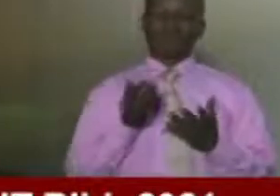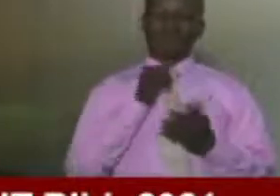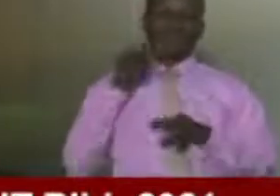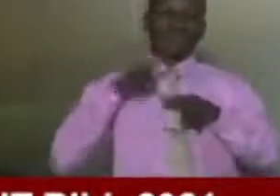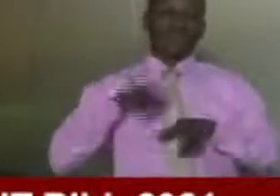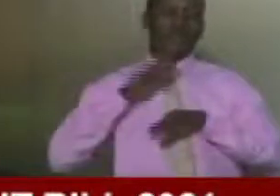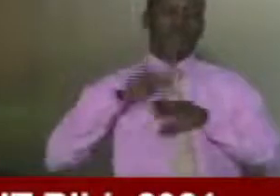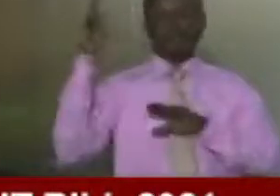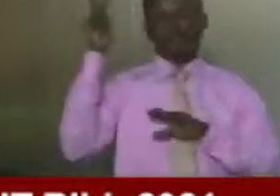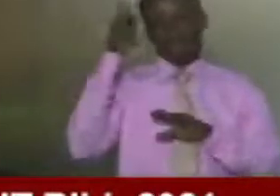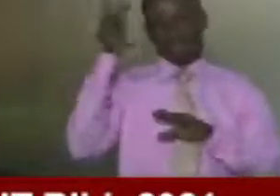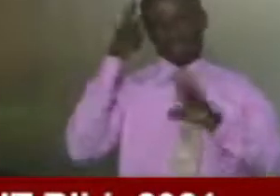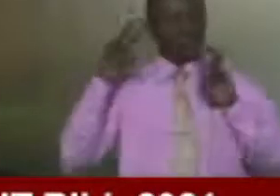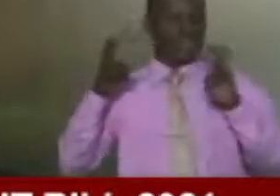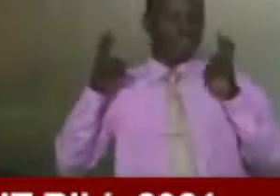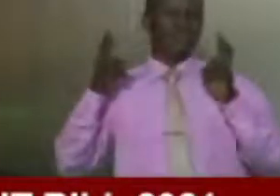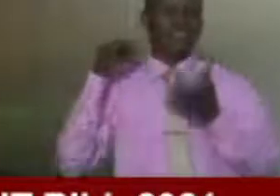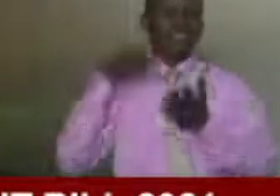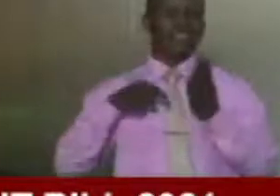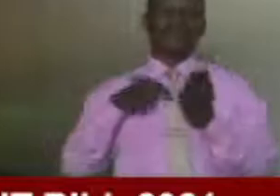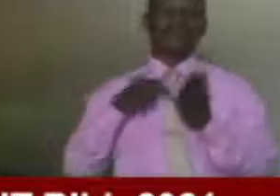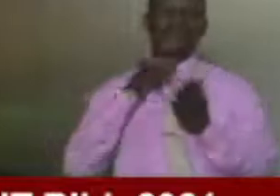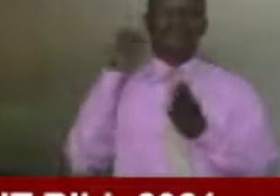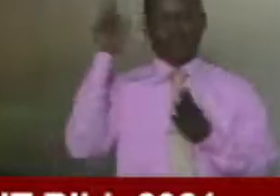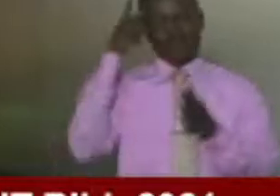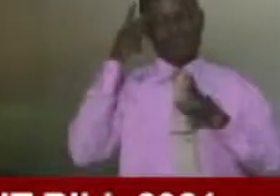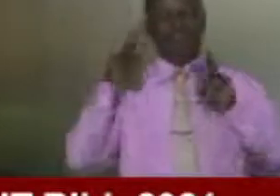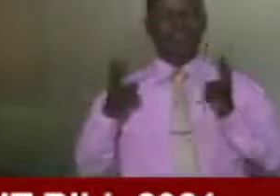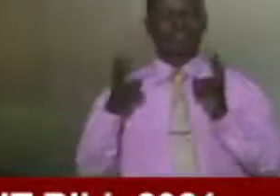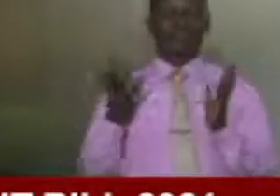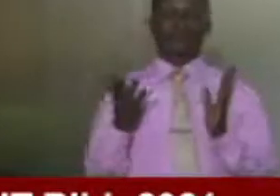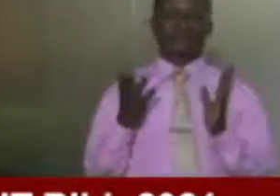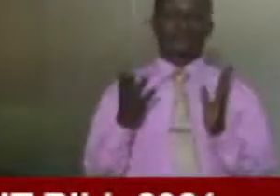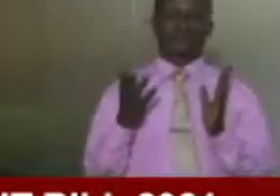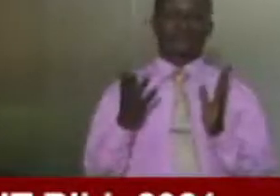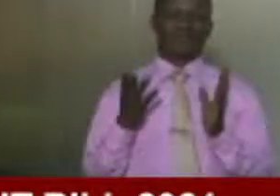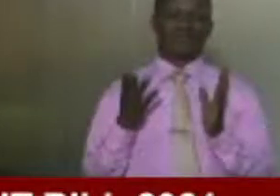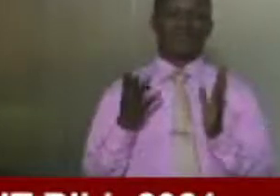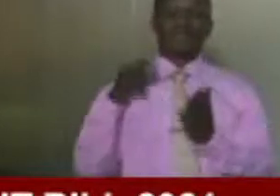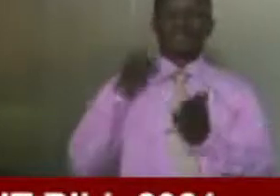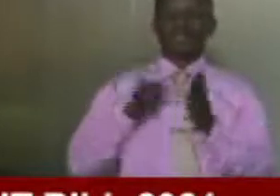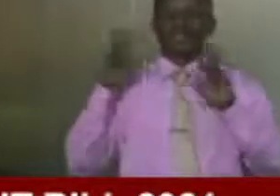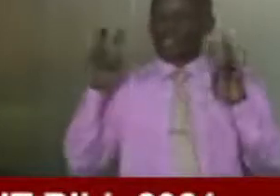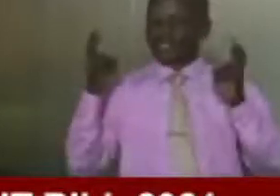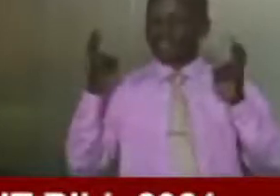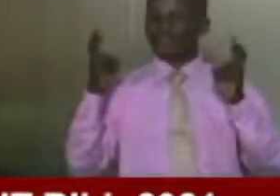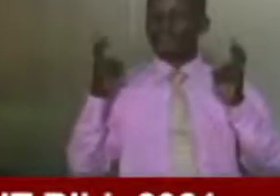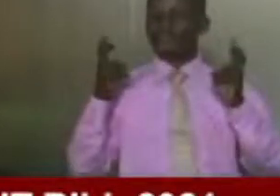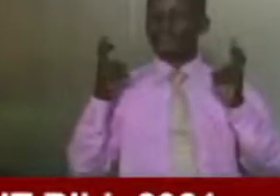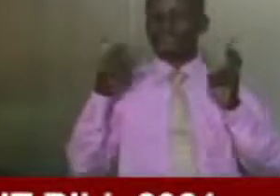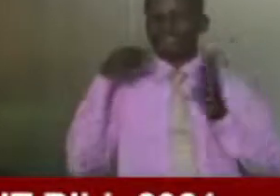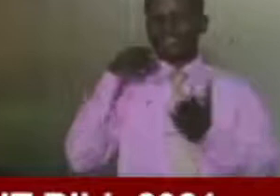political issues or issues that have to do with their own political fortunes. This issue should have been fixed. This